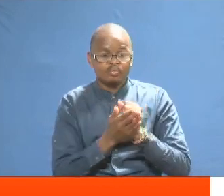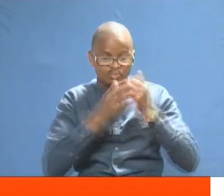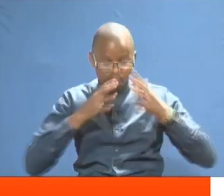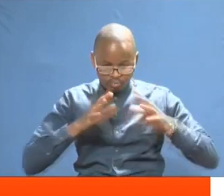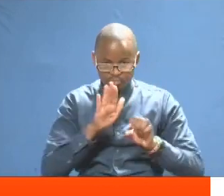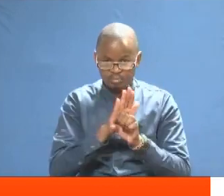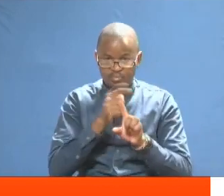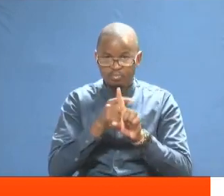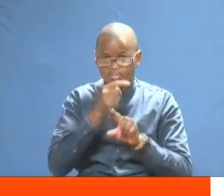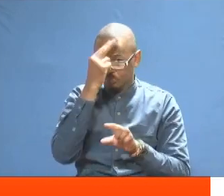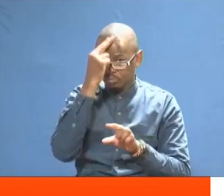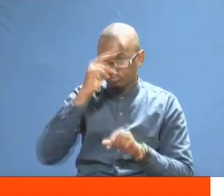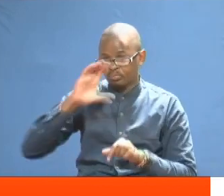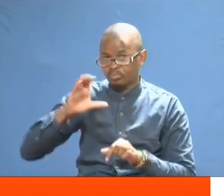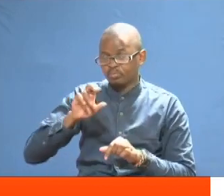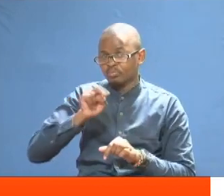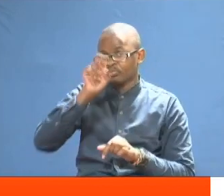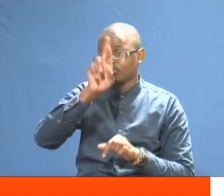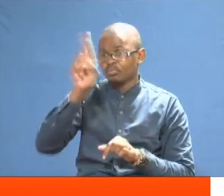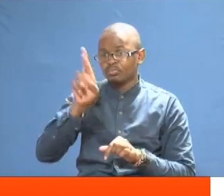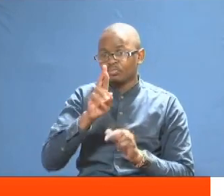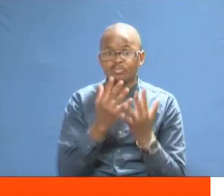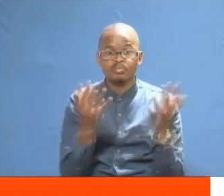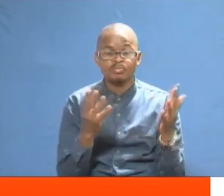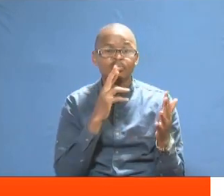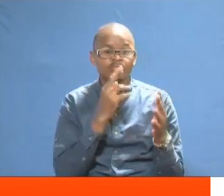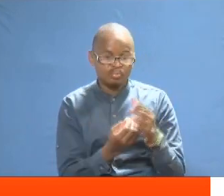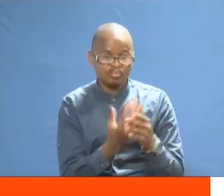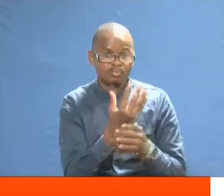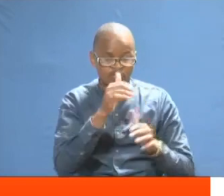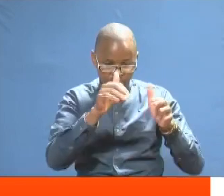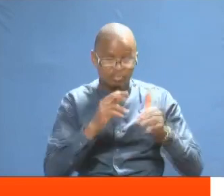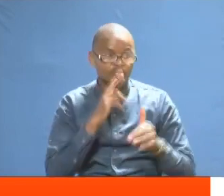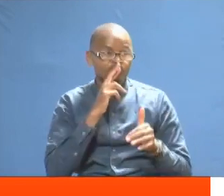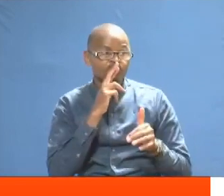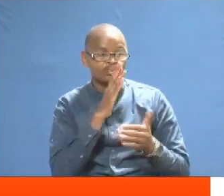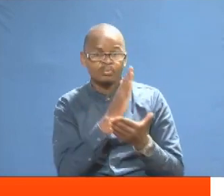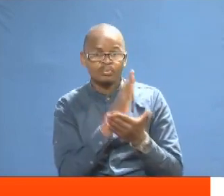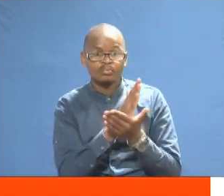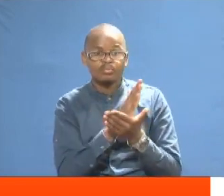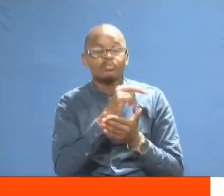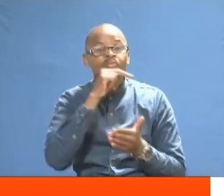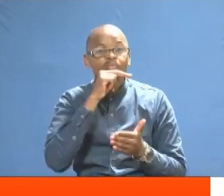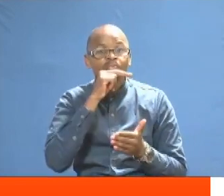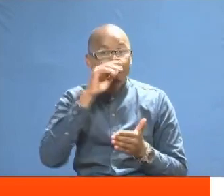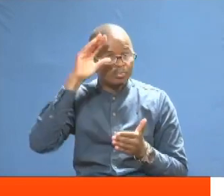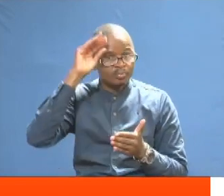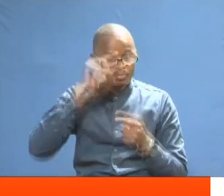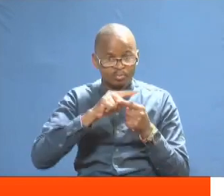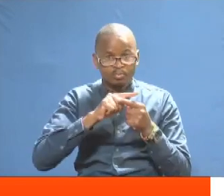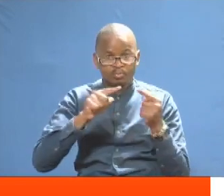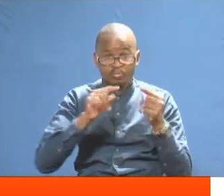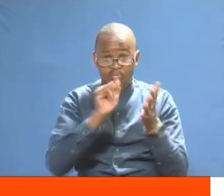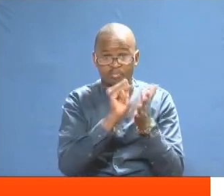people, especially from Nandi County, North Rift region, and where growing, where farmers are, be it in Nyanza, be it in Coast. But unfortunately,